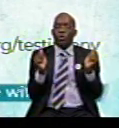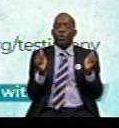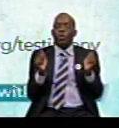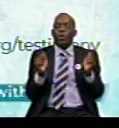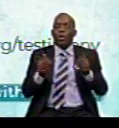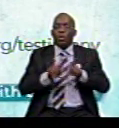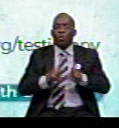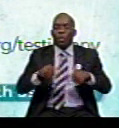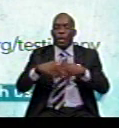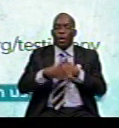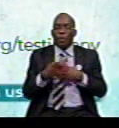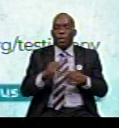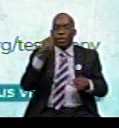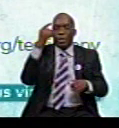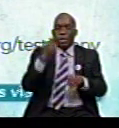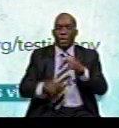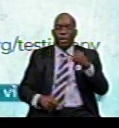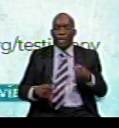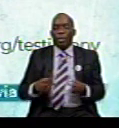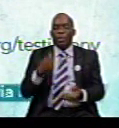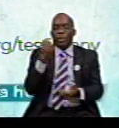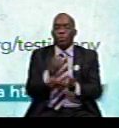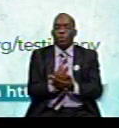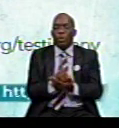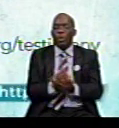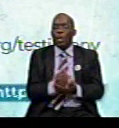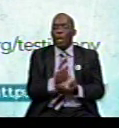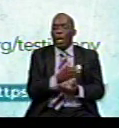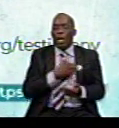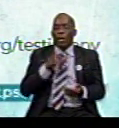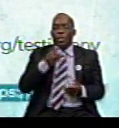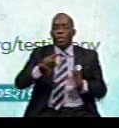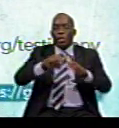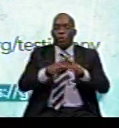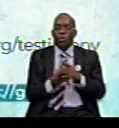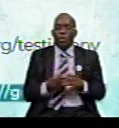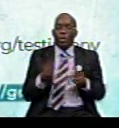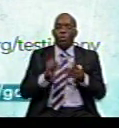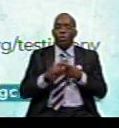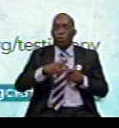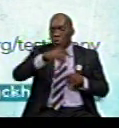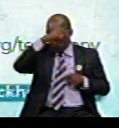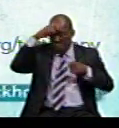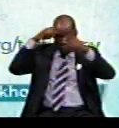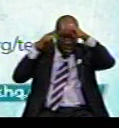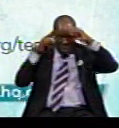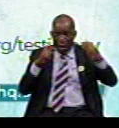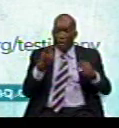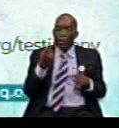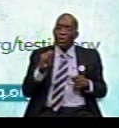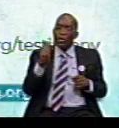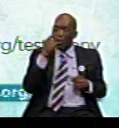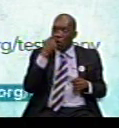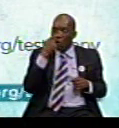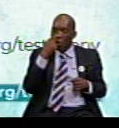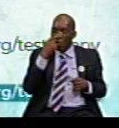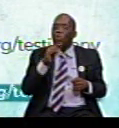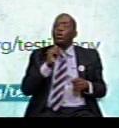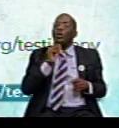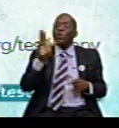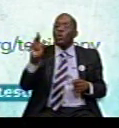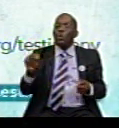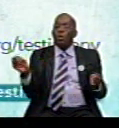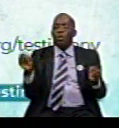amen, I just noticed I began to sweat. My nose is no longer blocked. The cold is gone. Praise